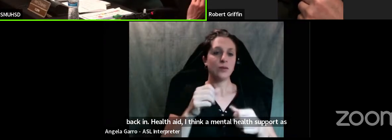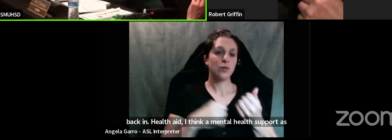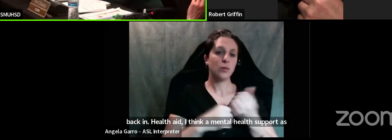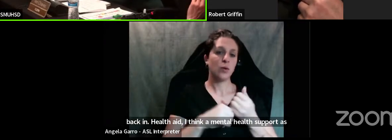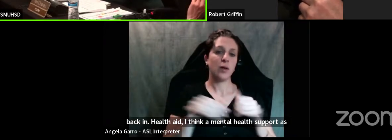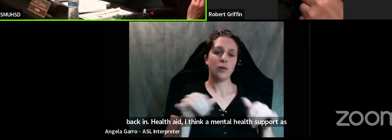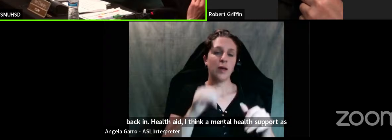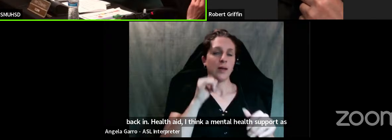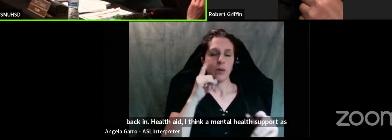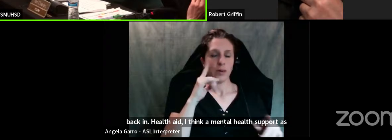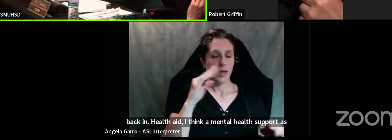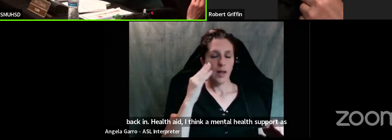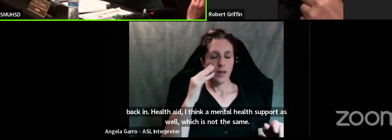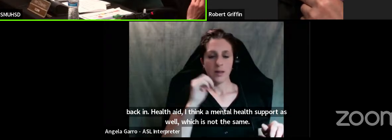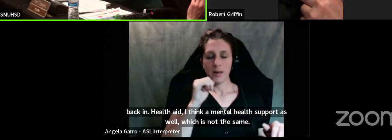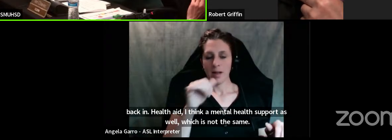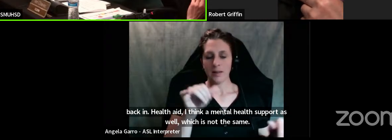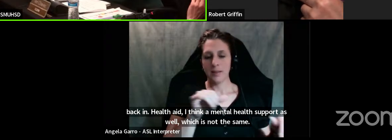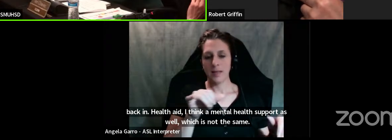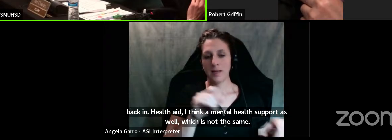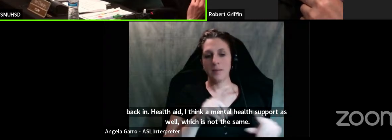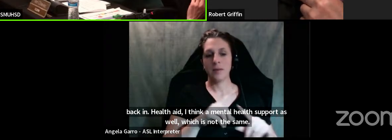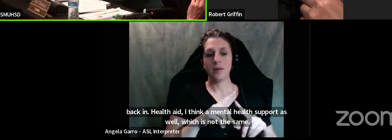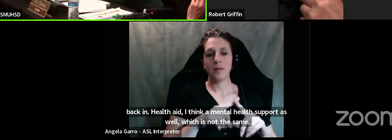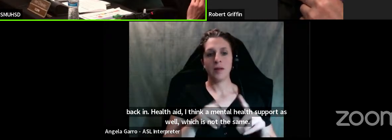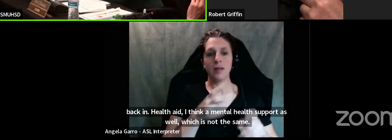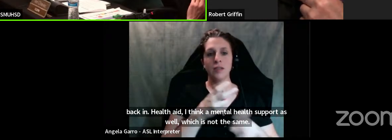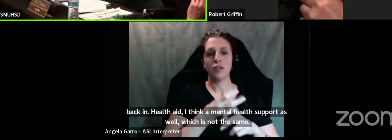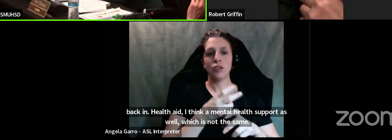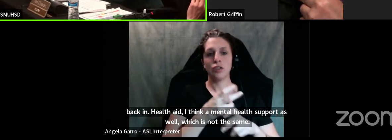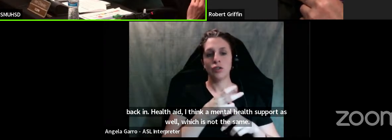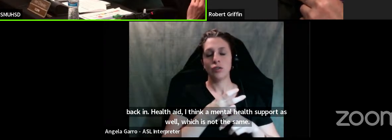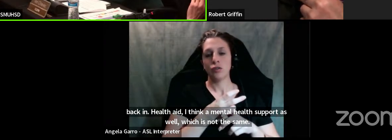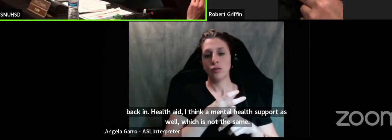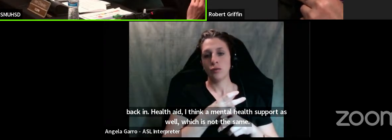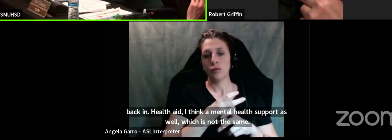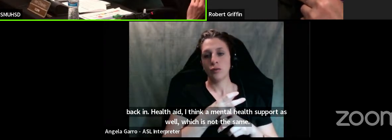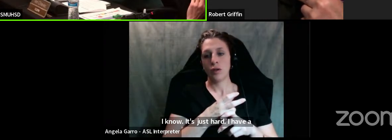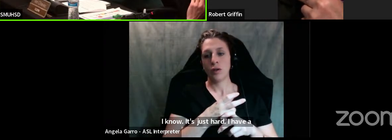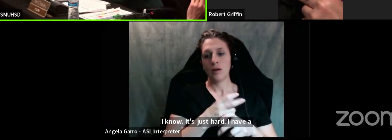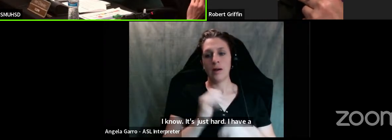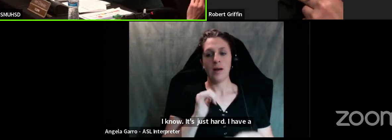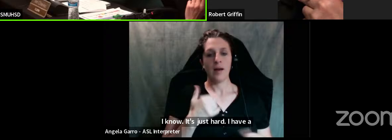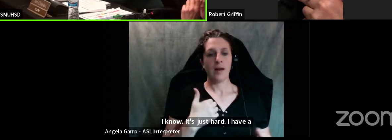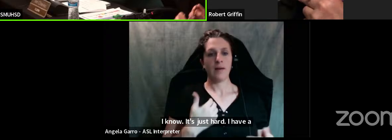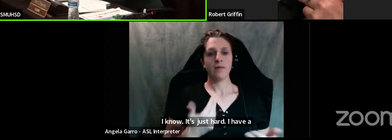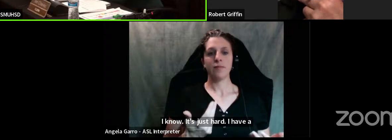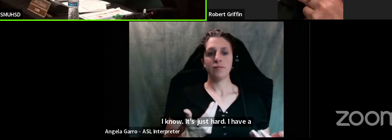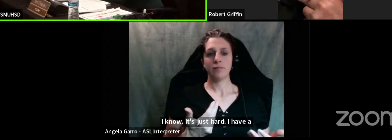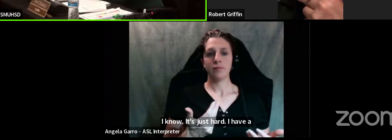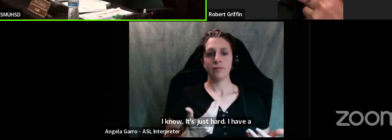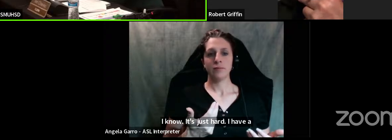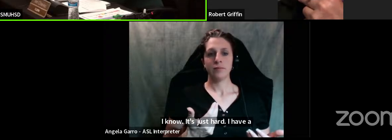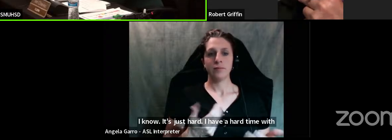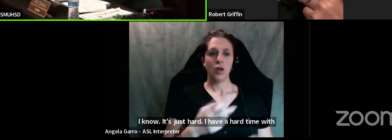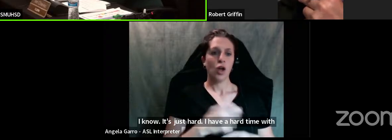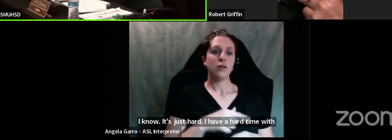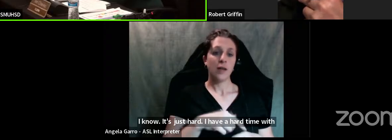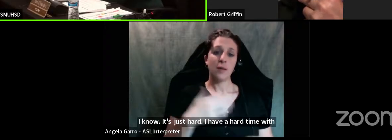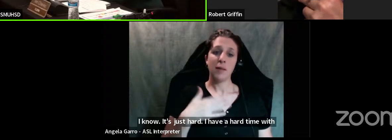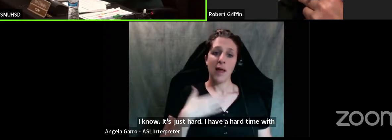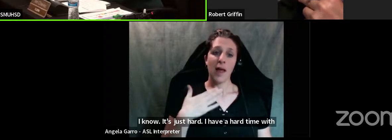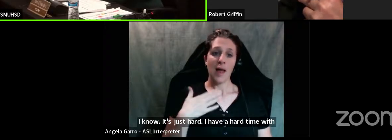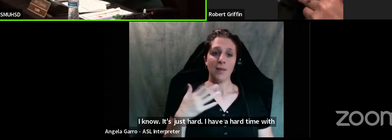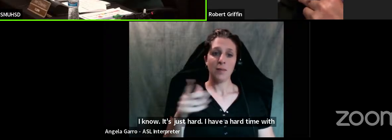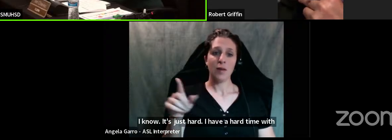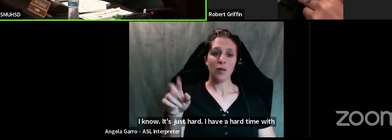same. I know. It's just hard. I have a hard time with and I'm happy that